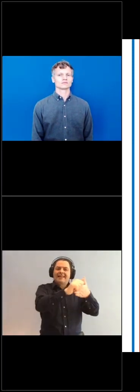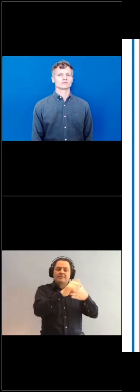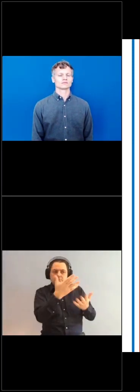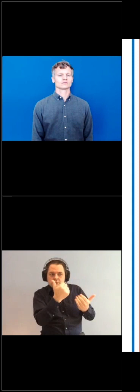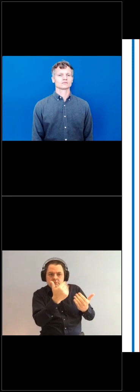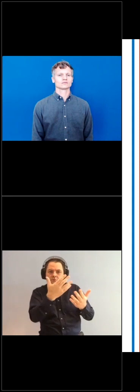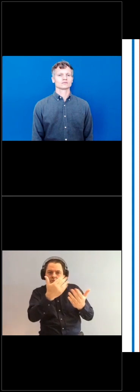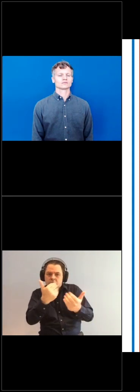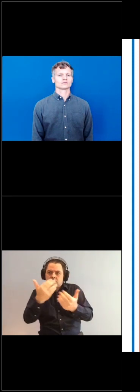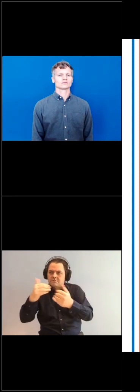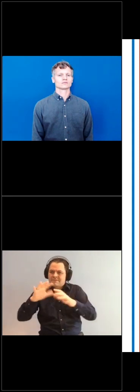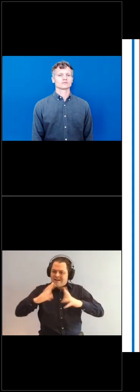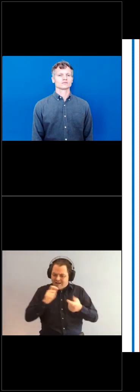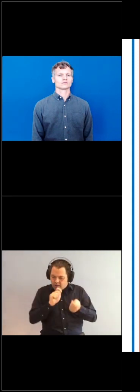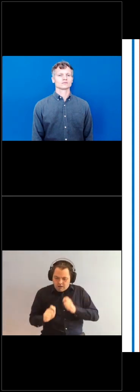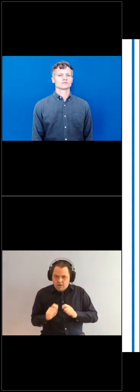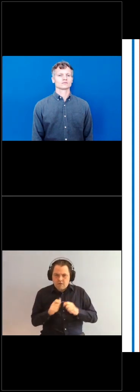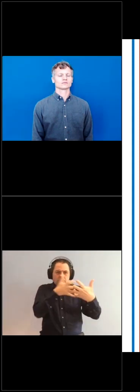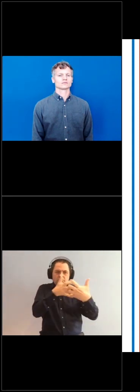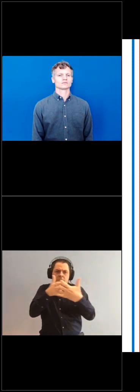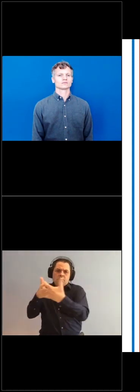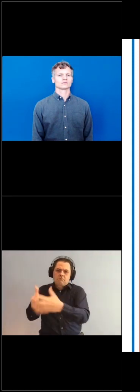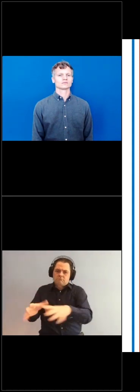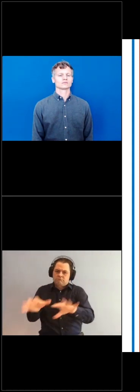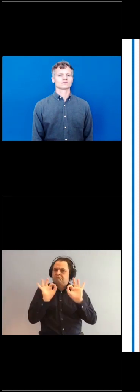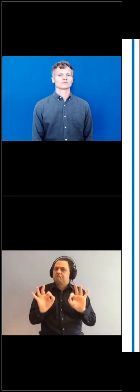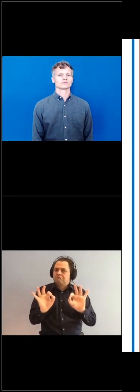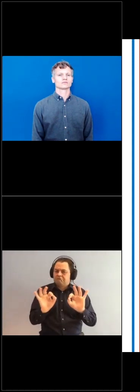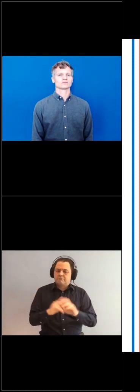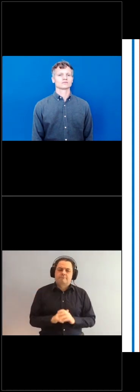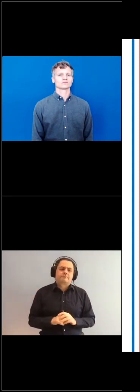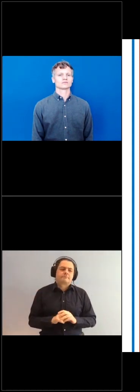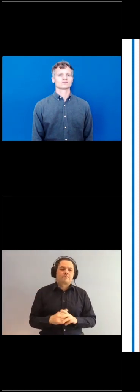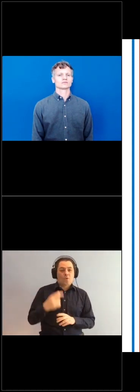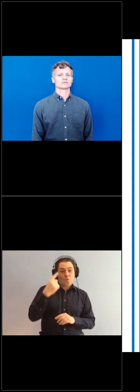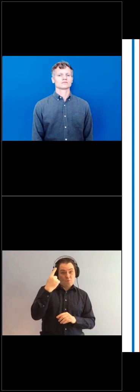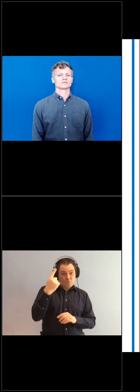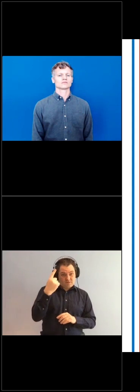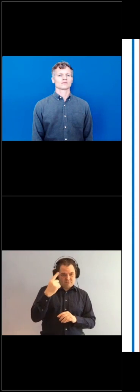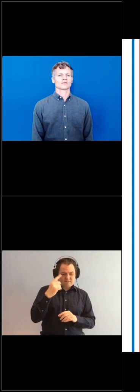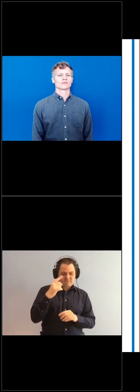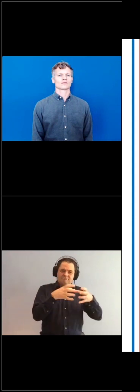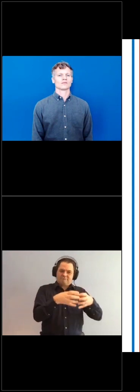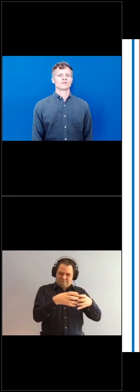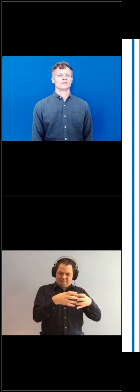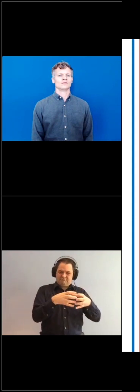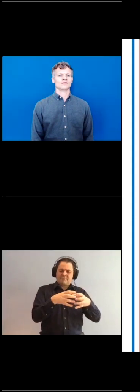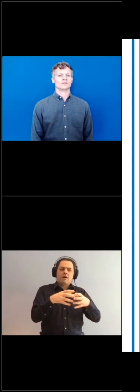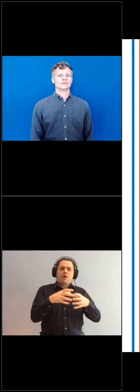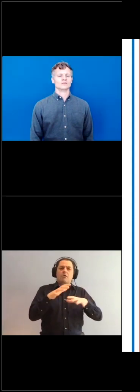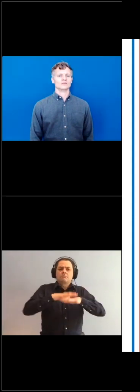So one of the initiatives that Organization of Persons with Disabilities Network has been